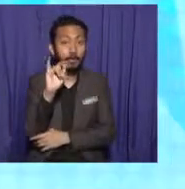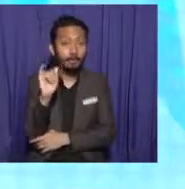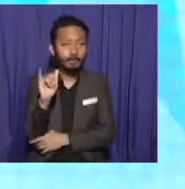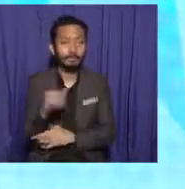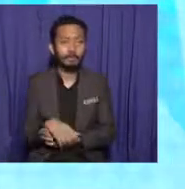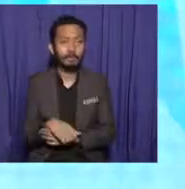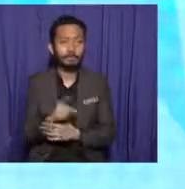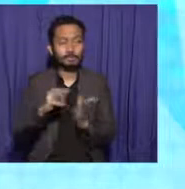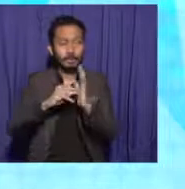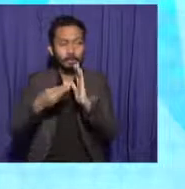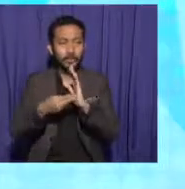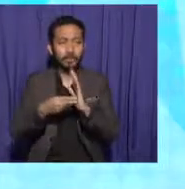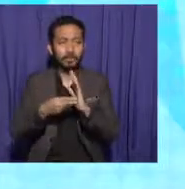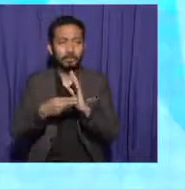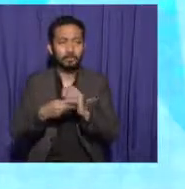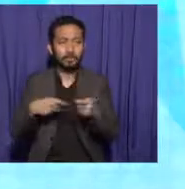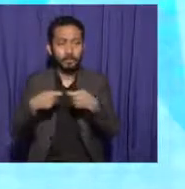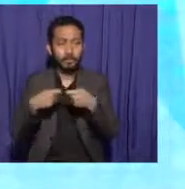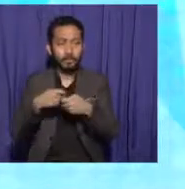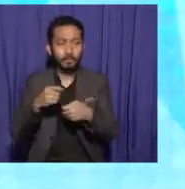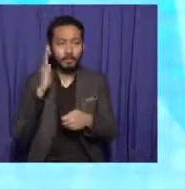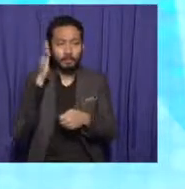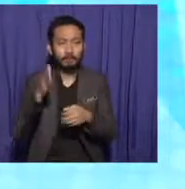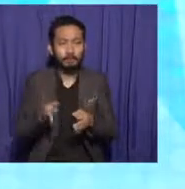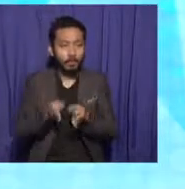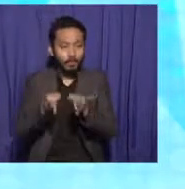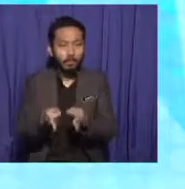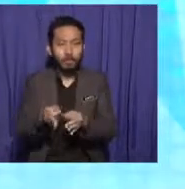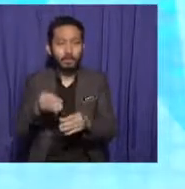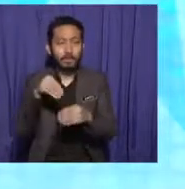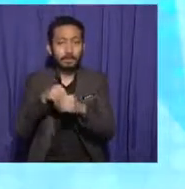unlike before and cause the motor to spin in the opposite direction.